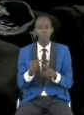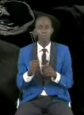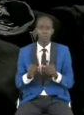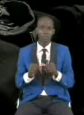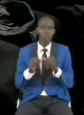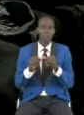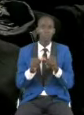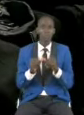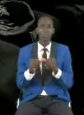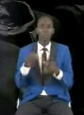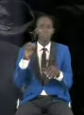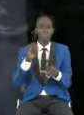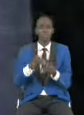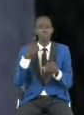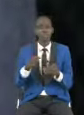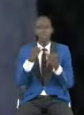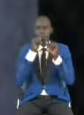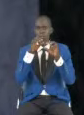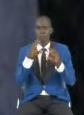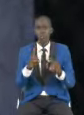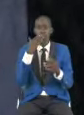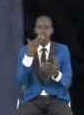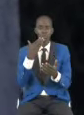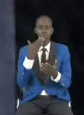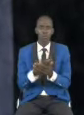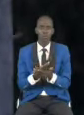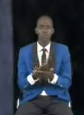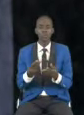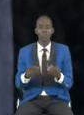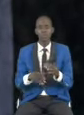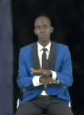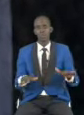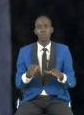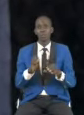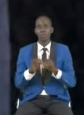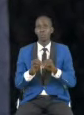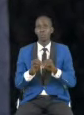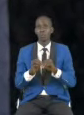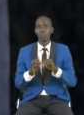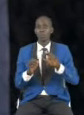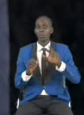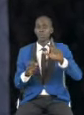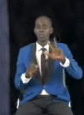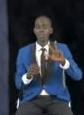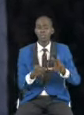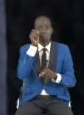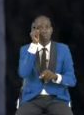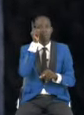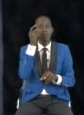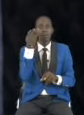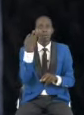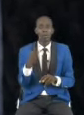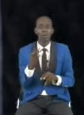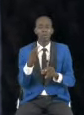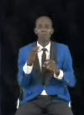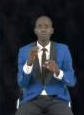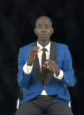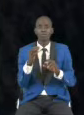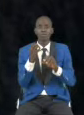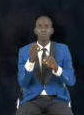Number three here. Number three, the marvels of salvation. Your life will become a